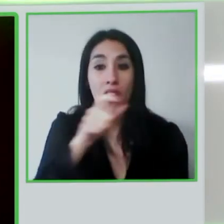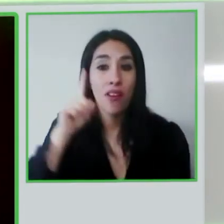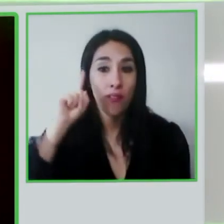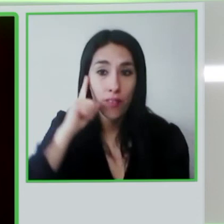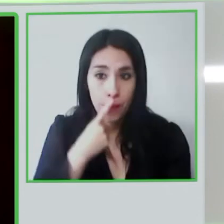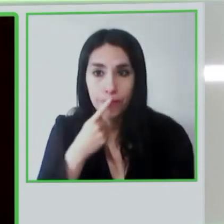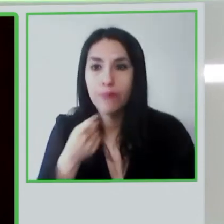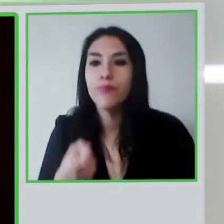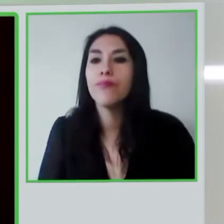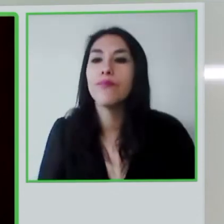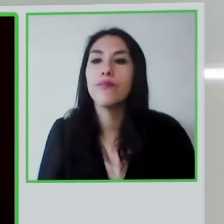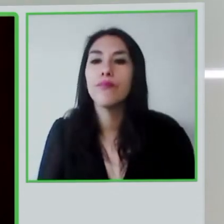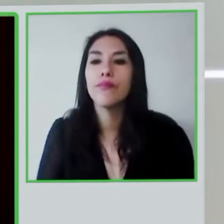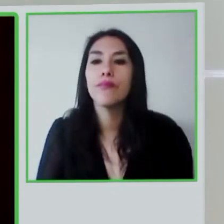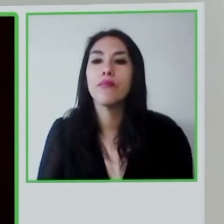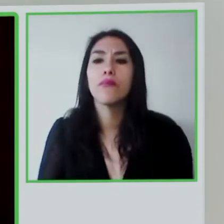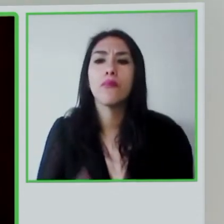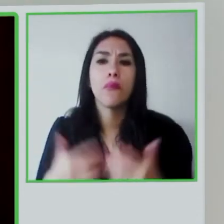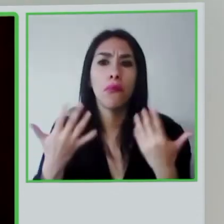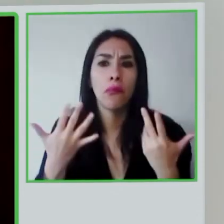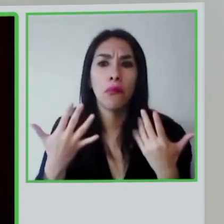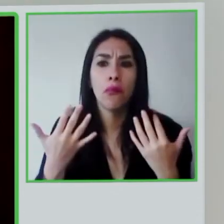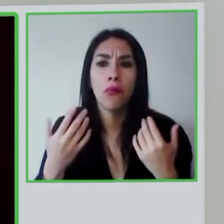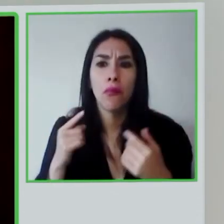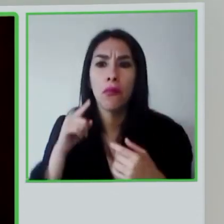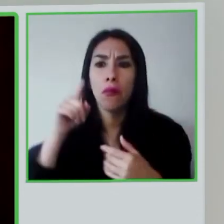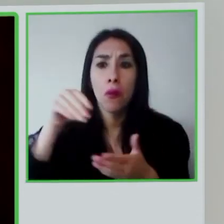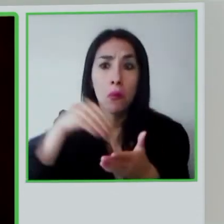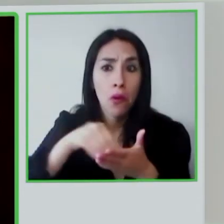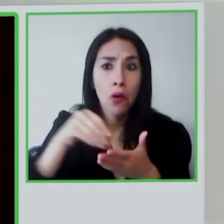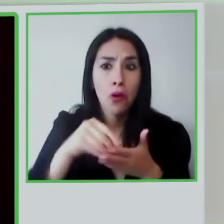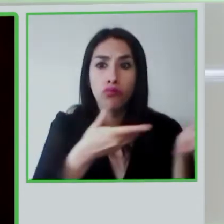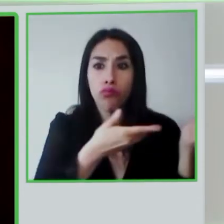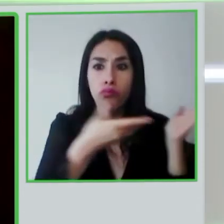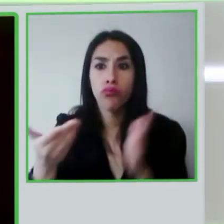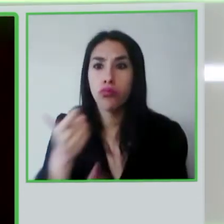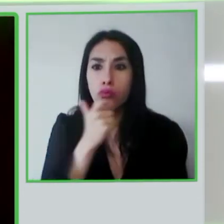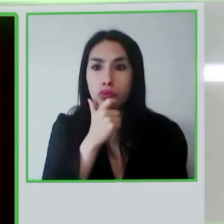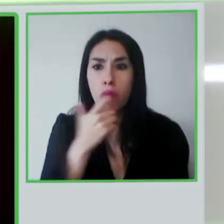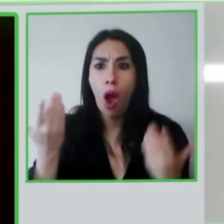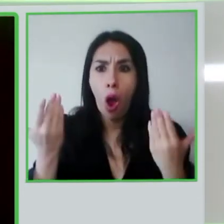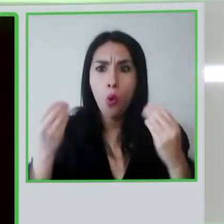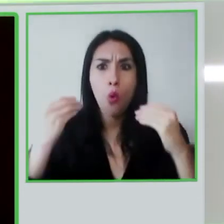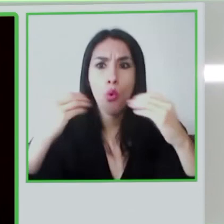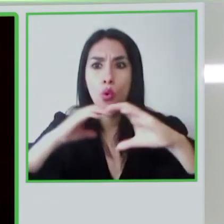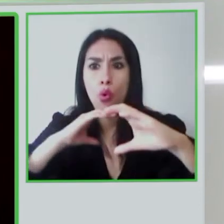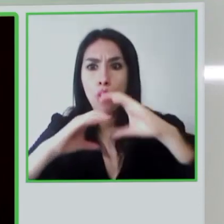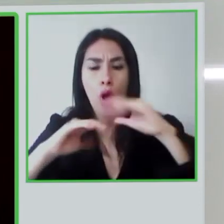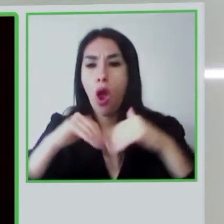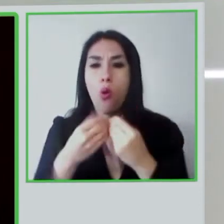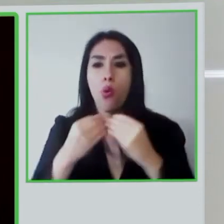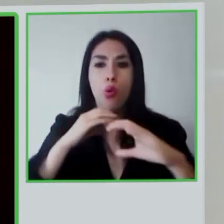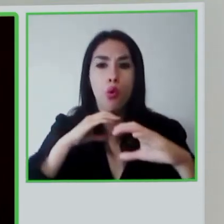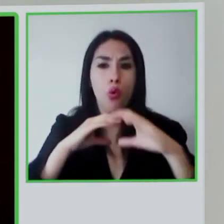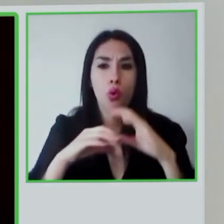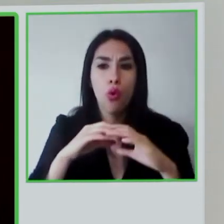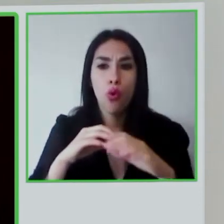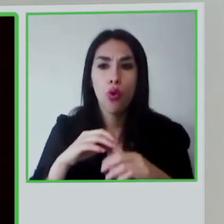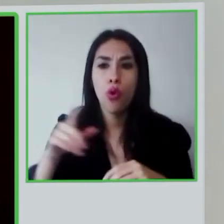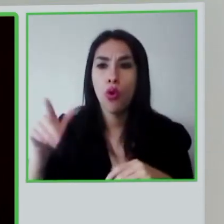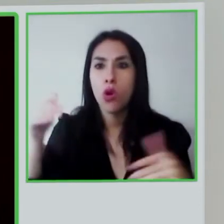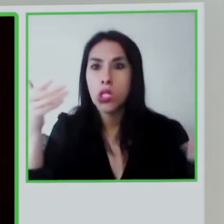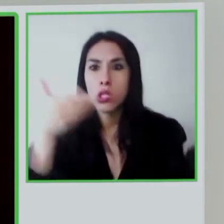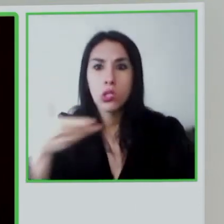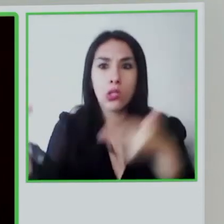clients and customers. So they would value collaborators. Therefore, this is really important. Statistics suggest